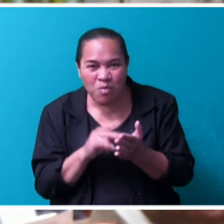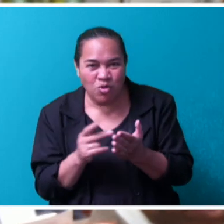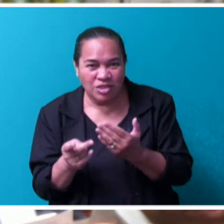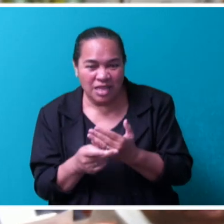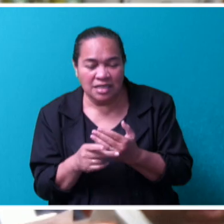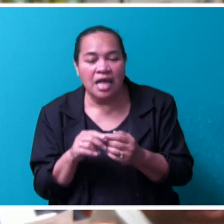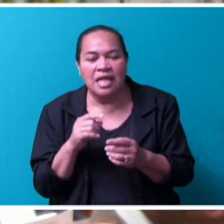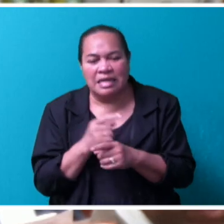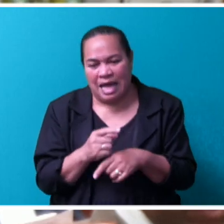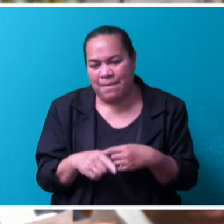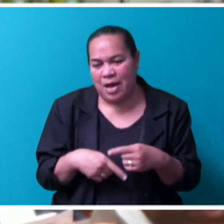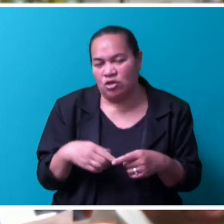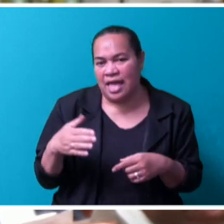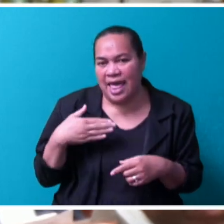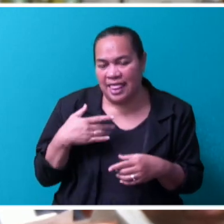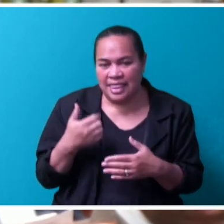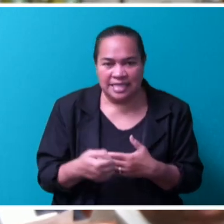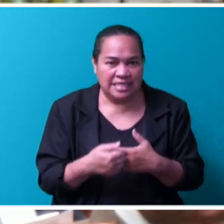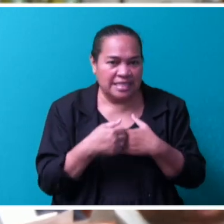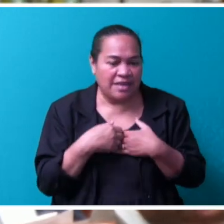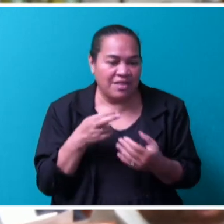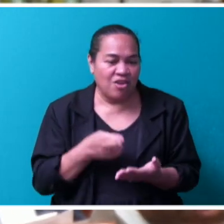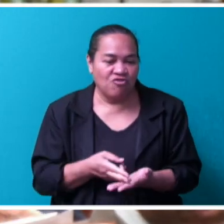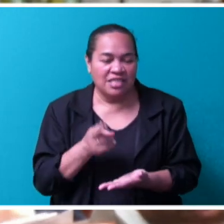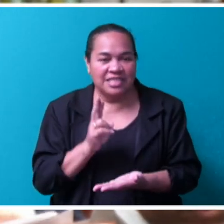health, safety, and resilience.